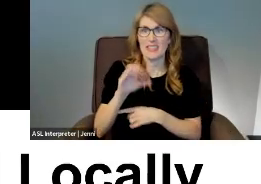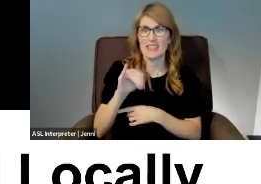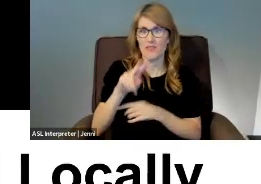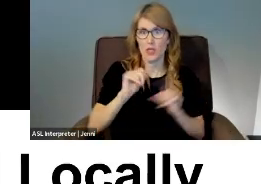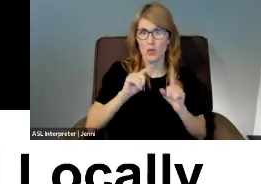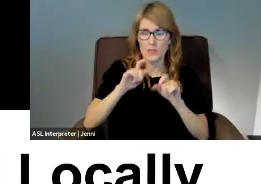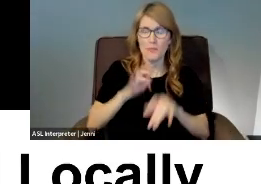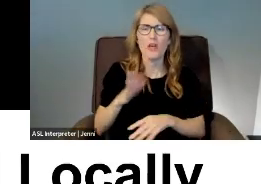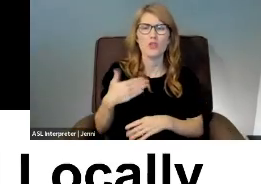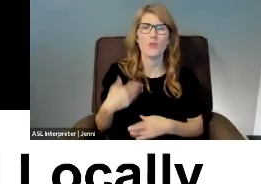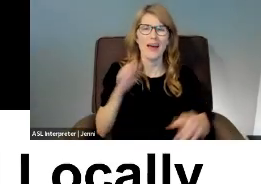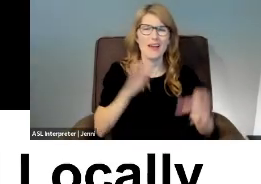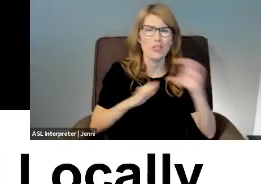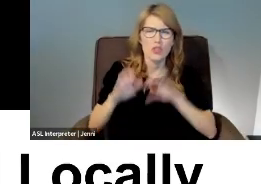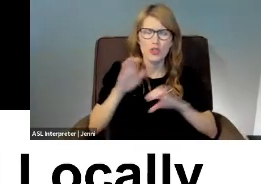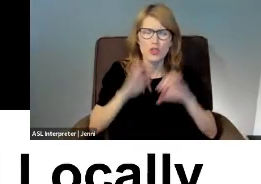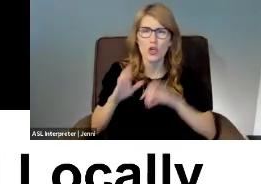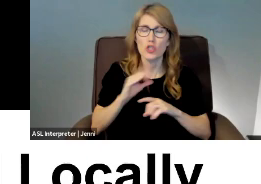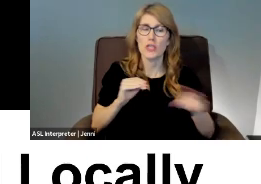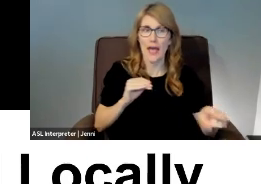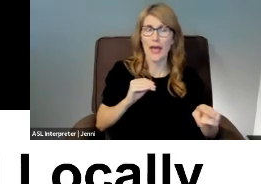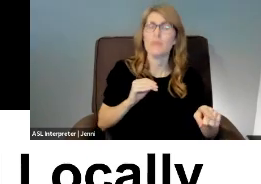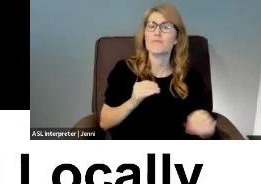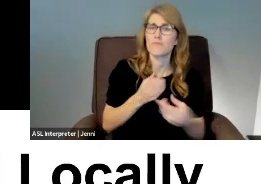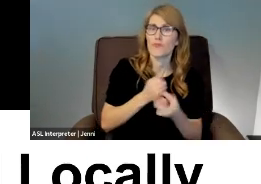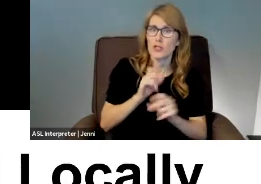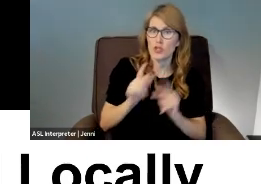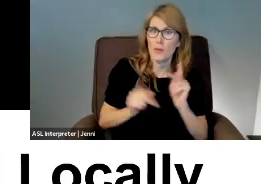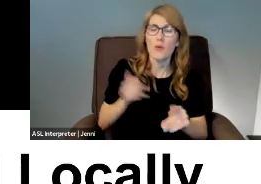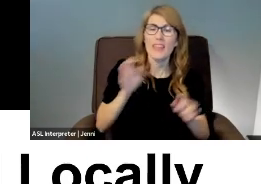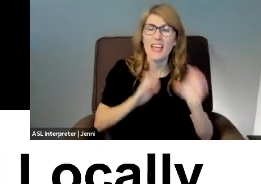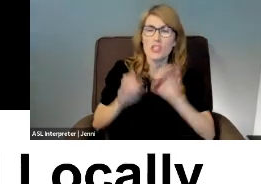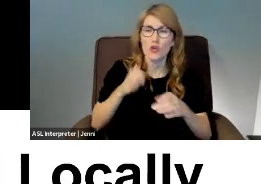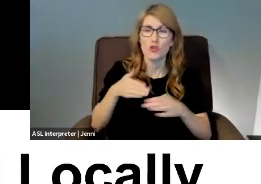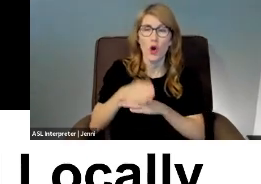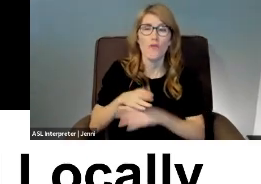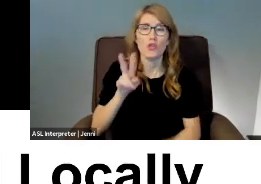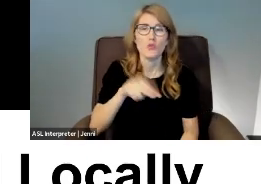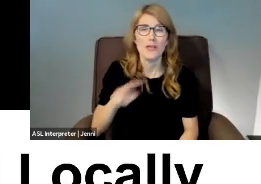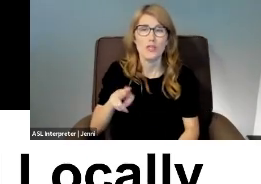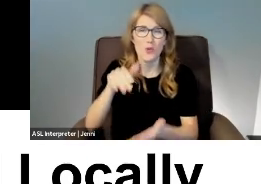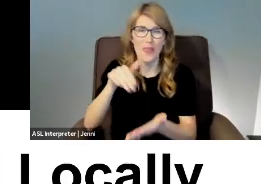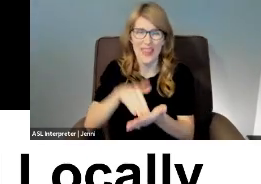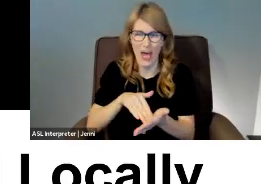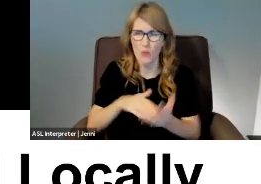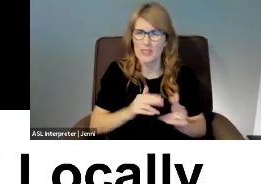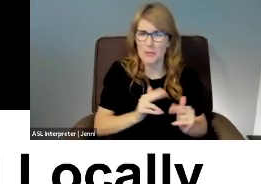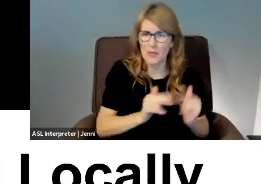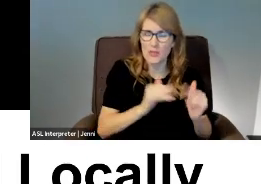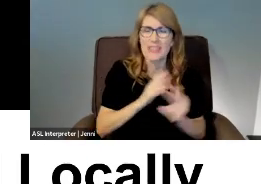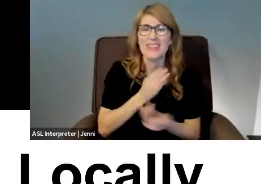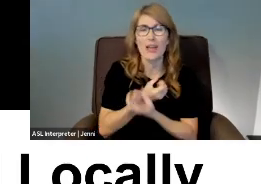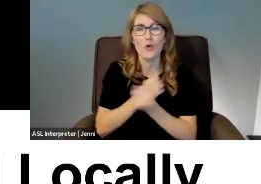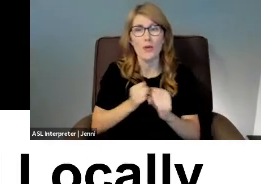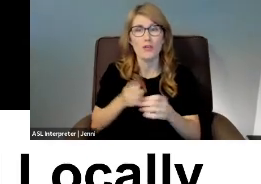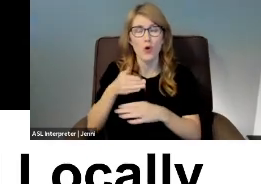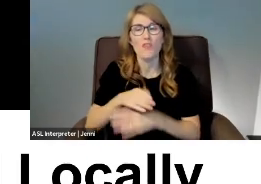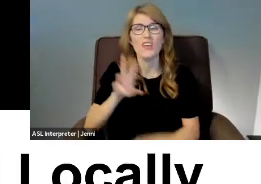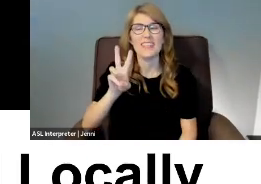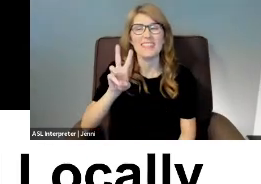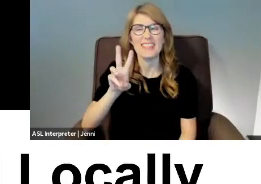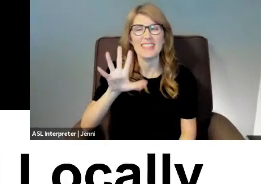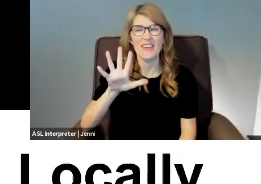from 16 states searched over 22,000 structures and rescued over 6,500 people.